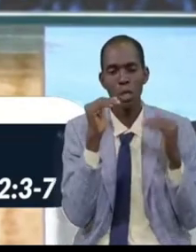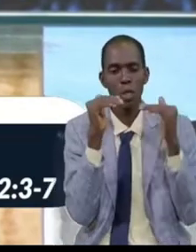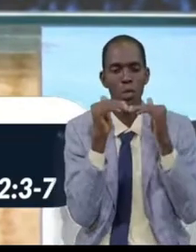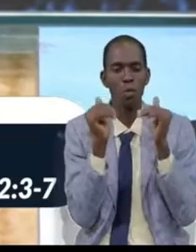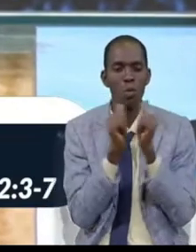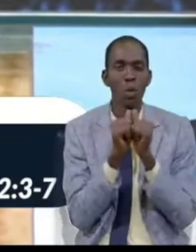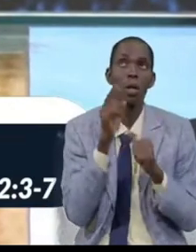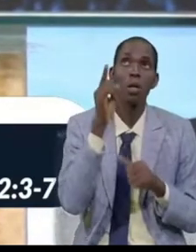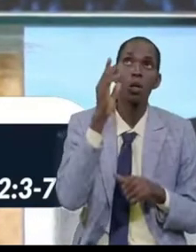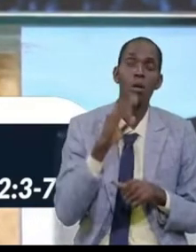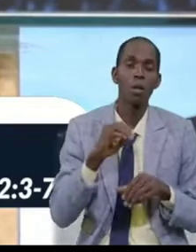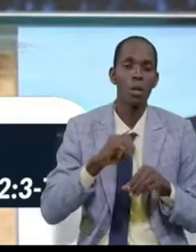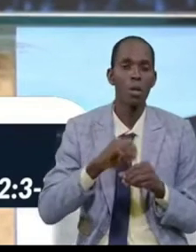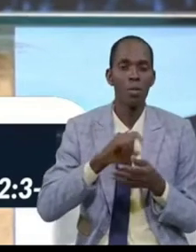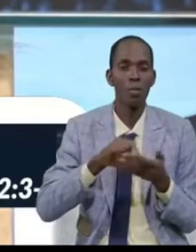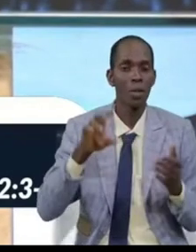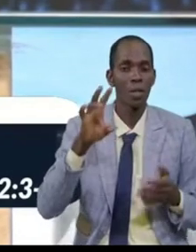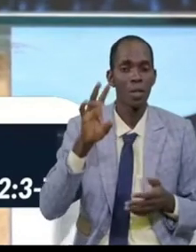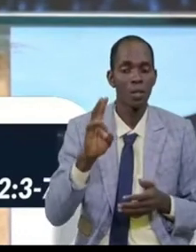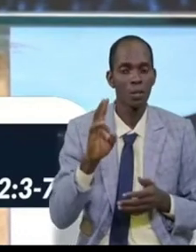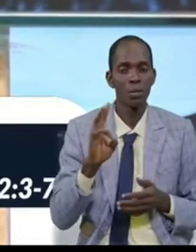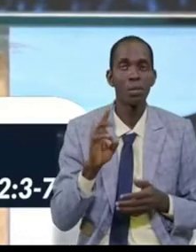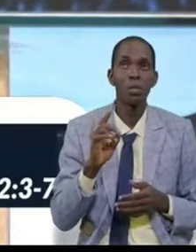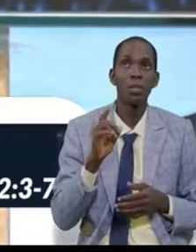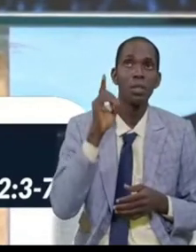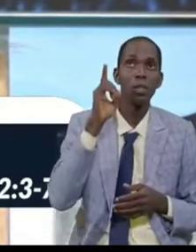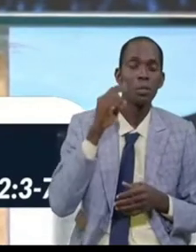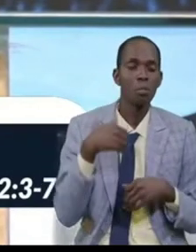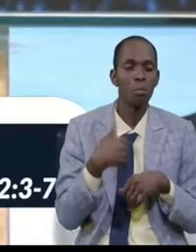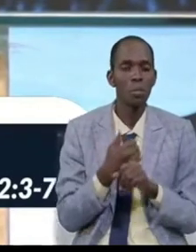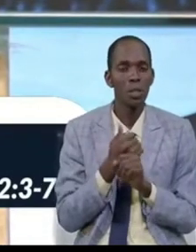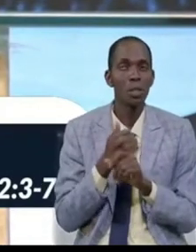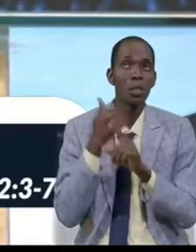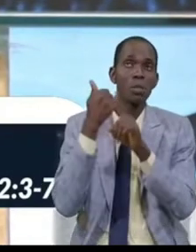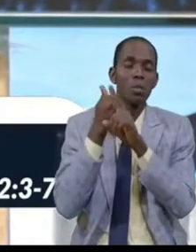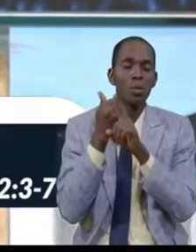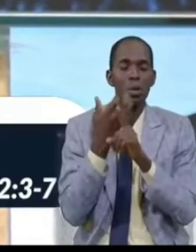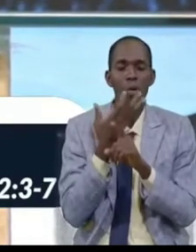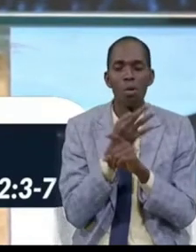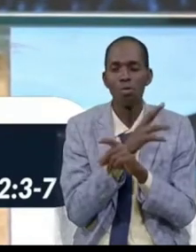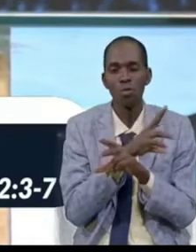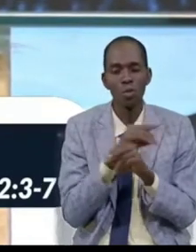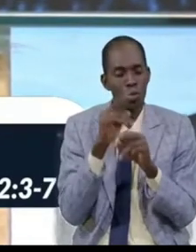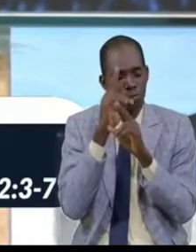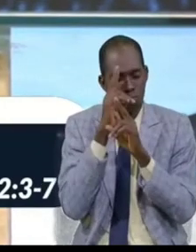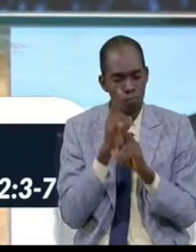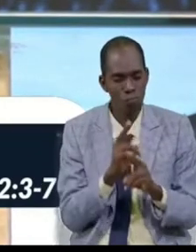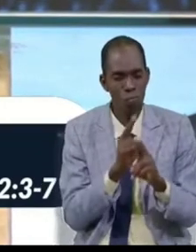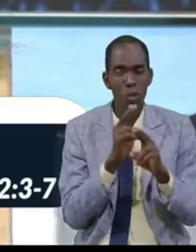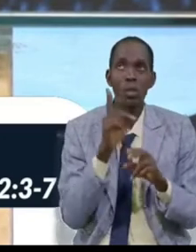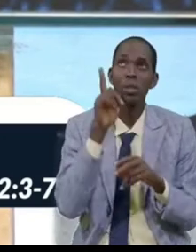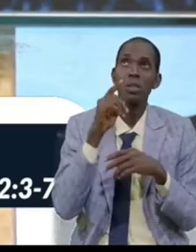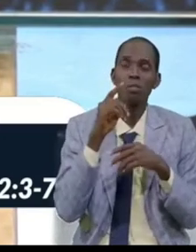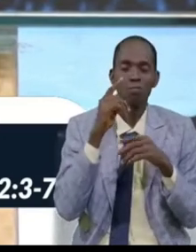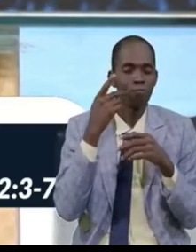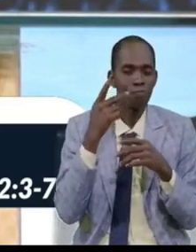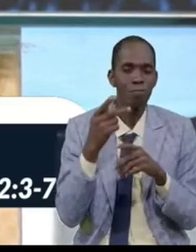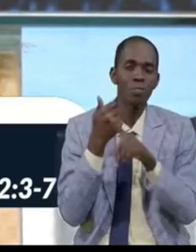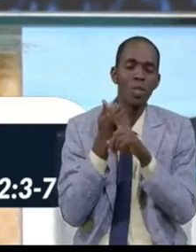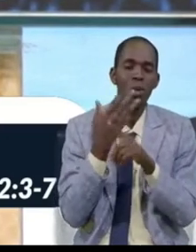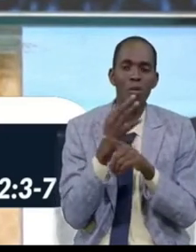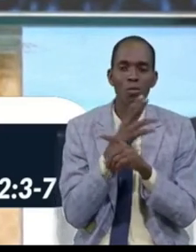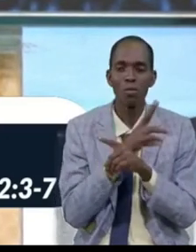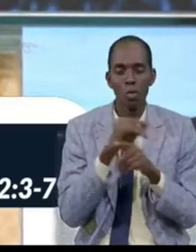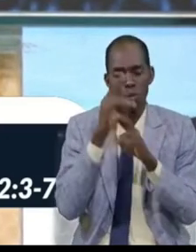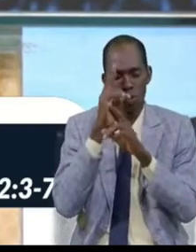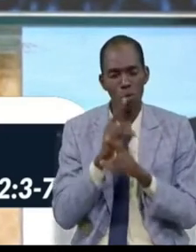verse 7, he made himself of no reputation, made himself of no